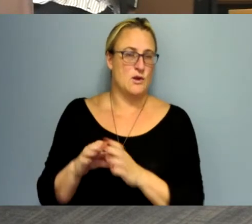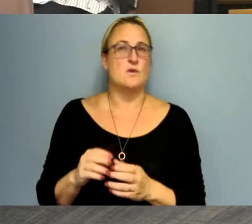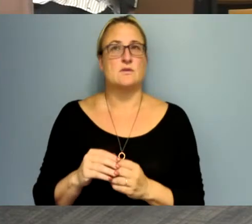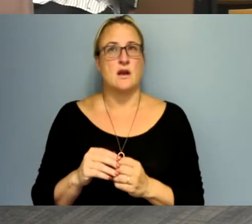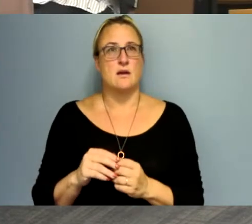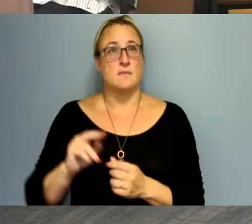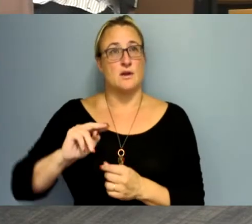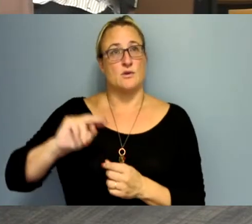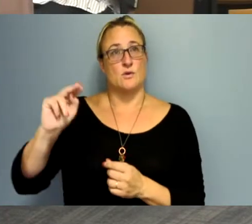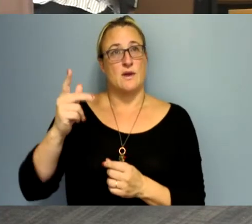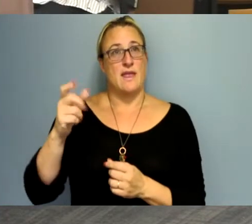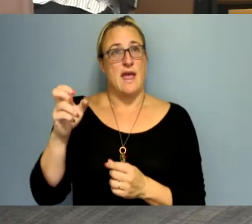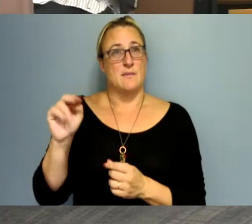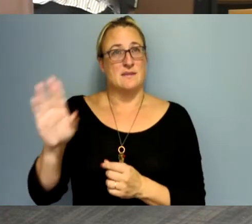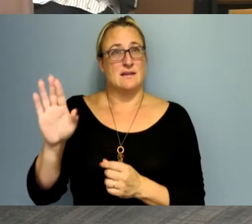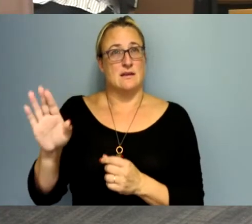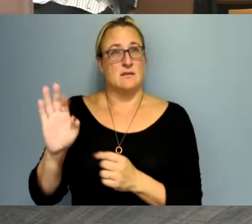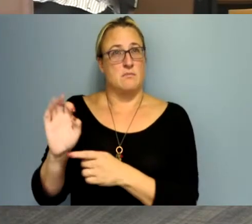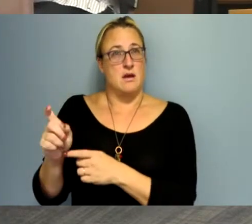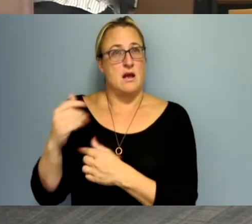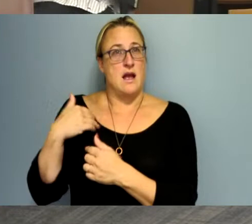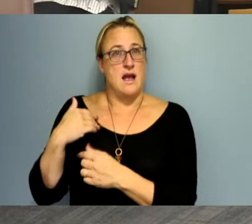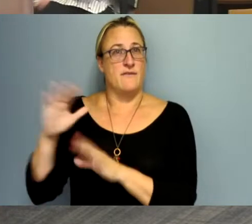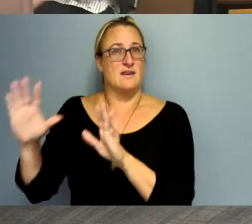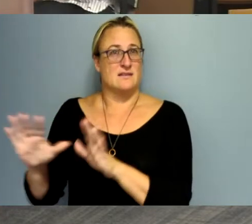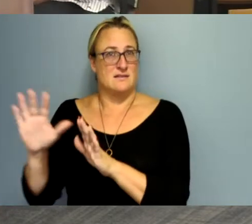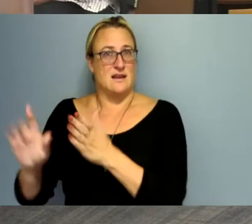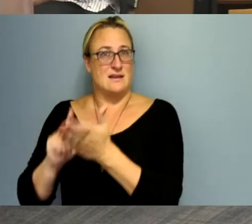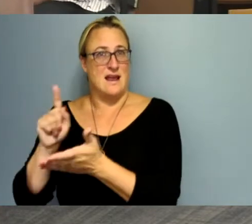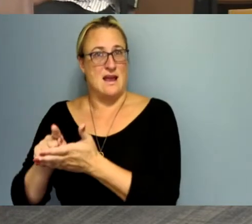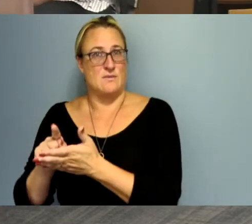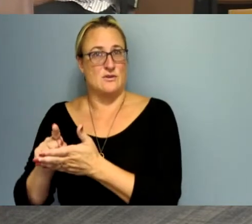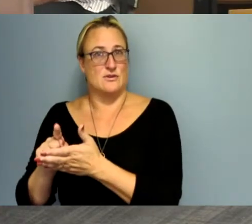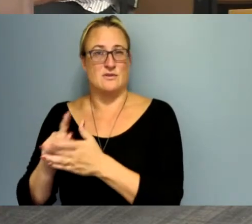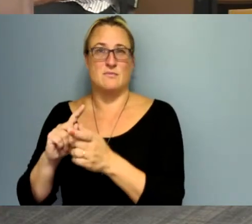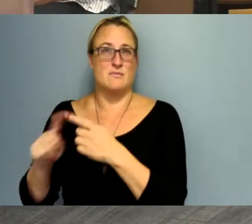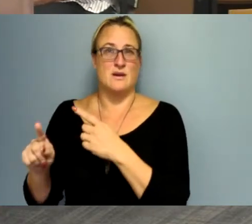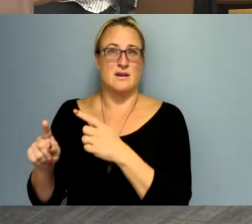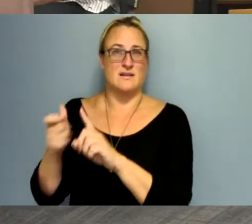box, Northampton has Sunday hours, but the box is not open on Sunday.